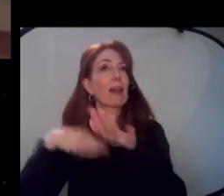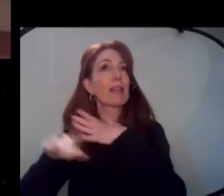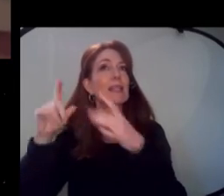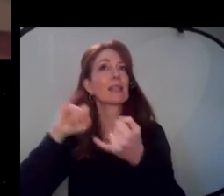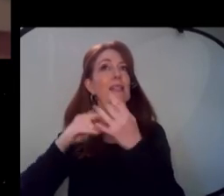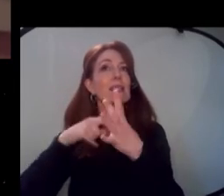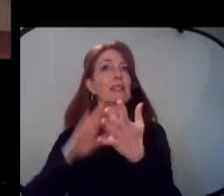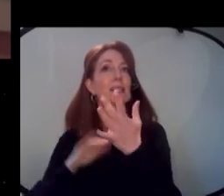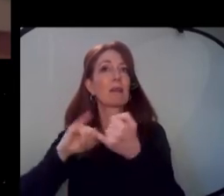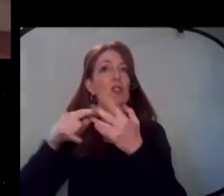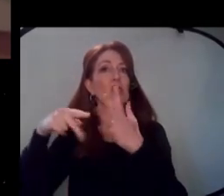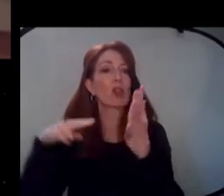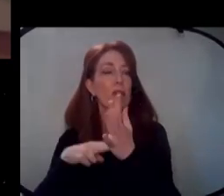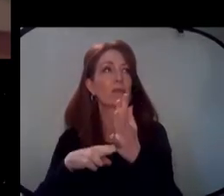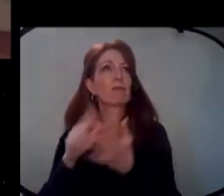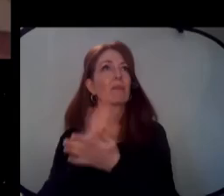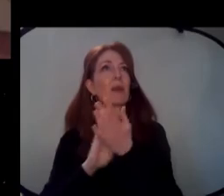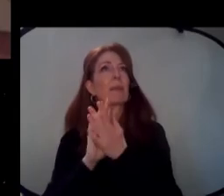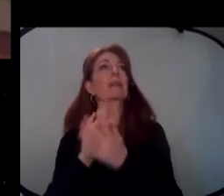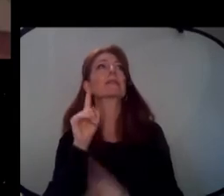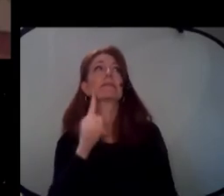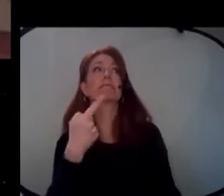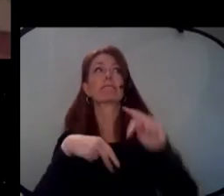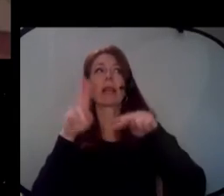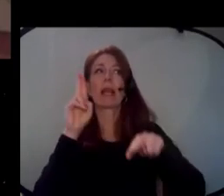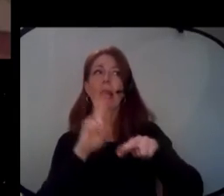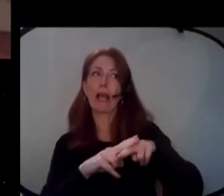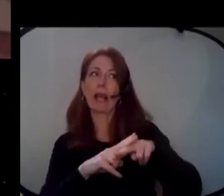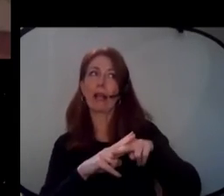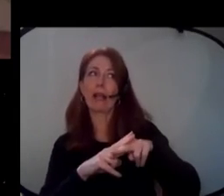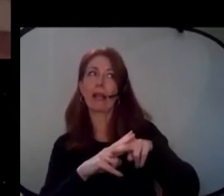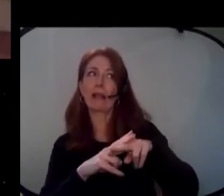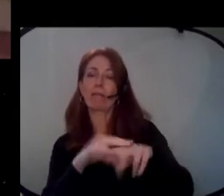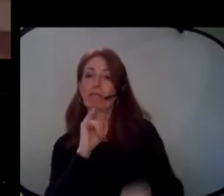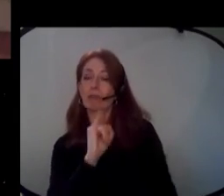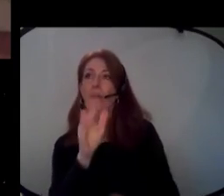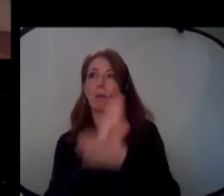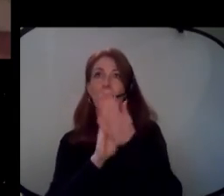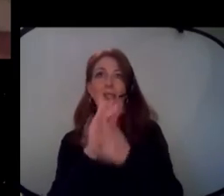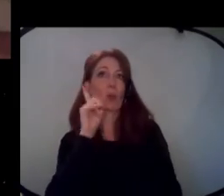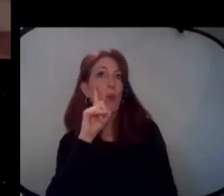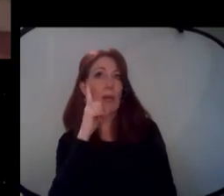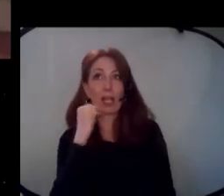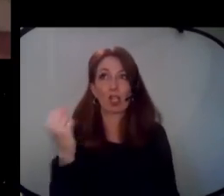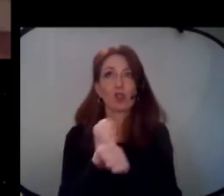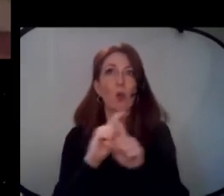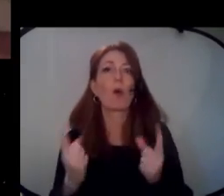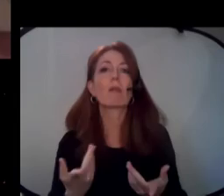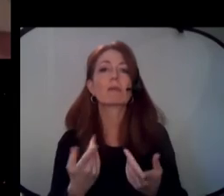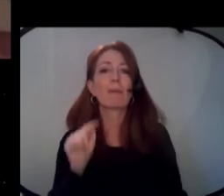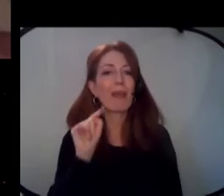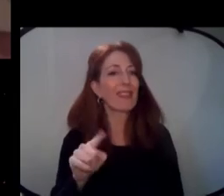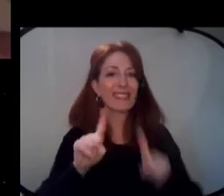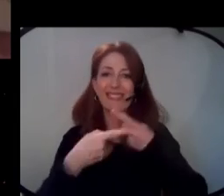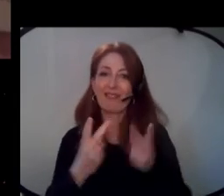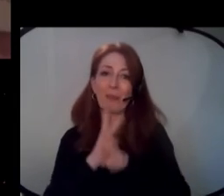you if you give in to their, you know, given to desire and all of these things. And she's showing this from a totally different perspective of the